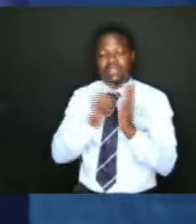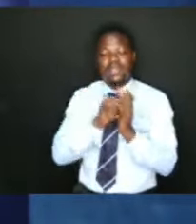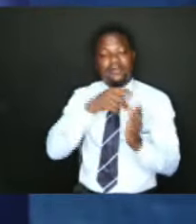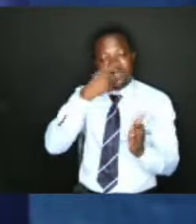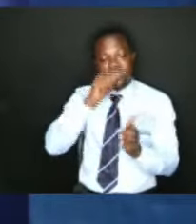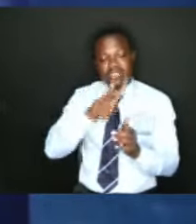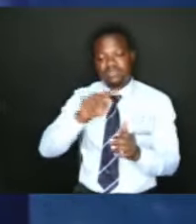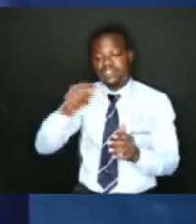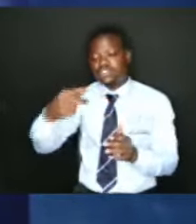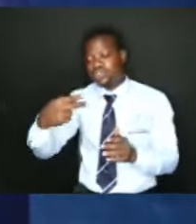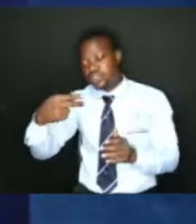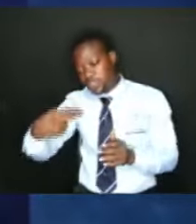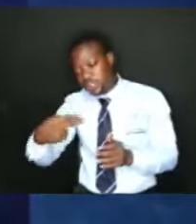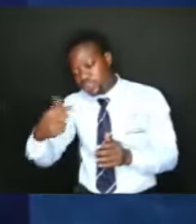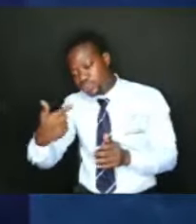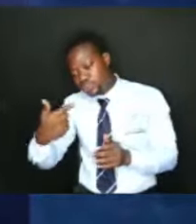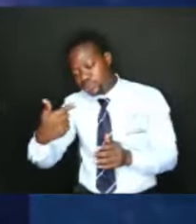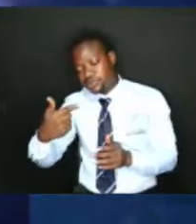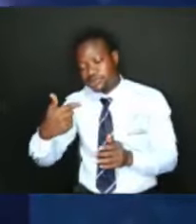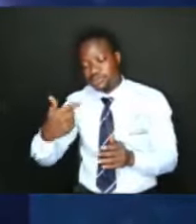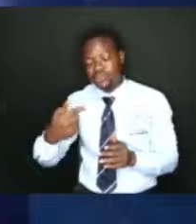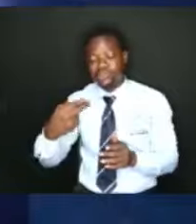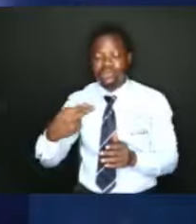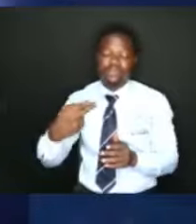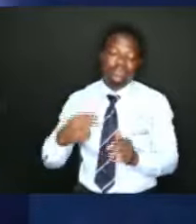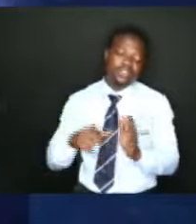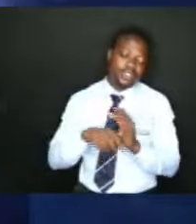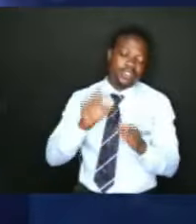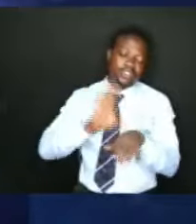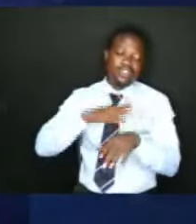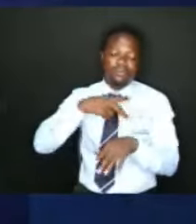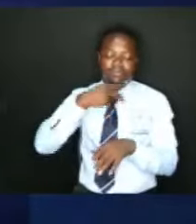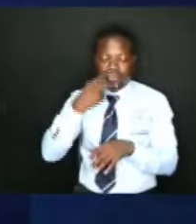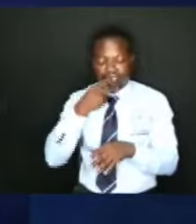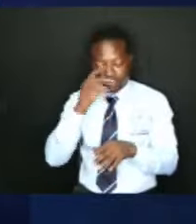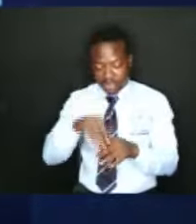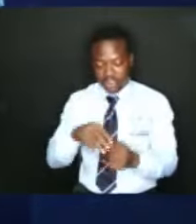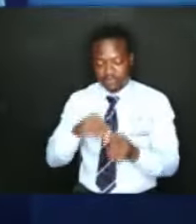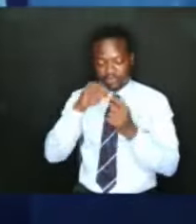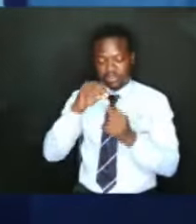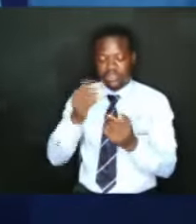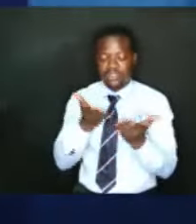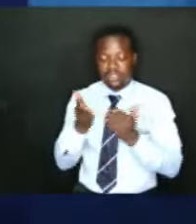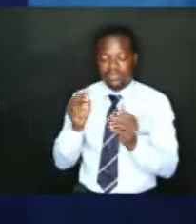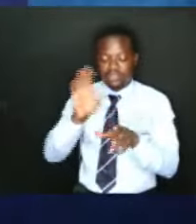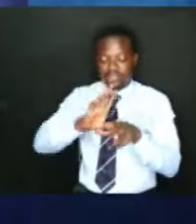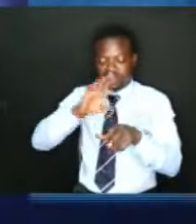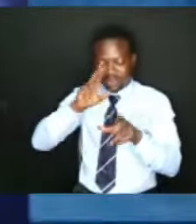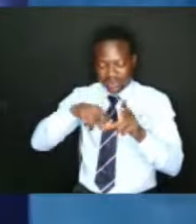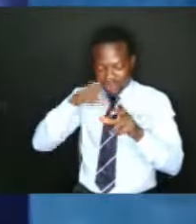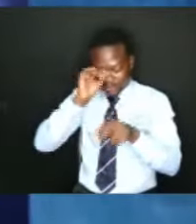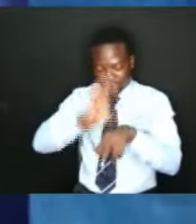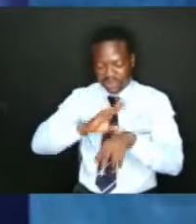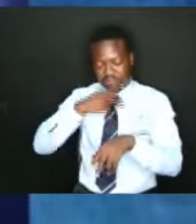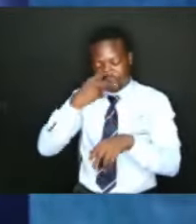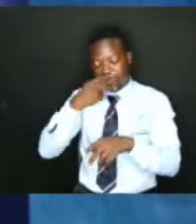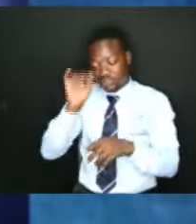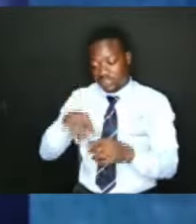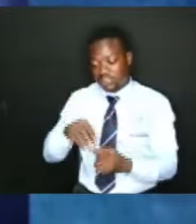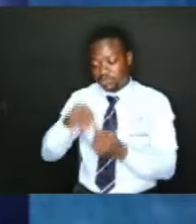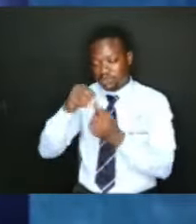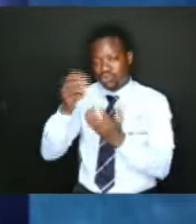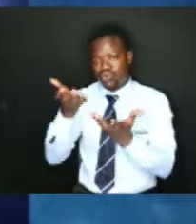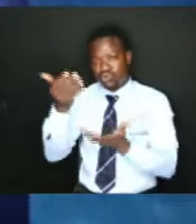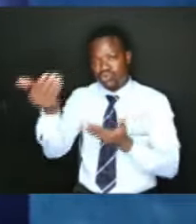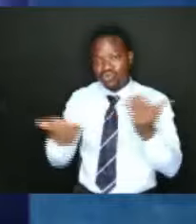Pen TV GH and the Church of Pentecost. This is the special service with the chairman of the Church of Pentecost. We especially